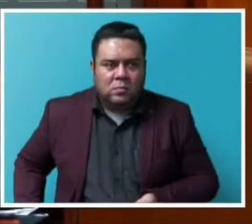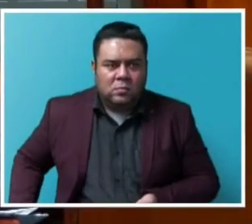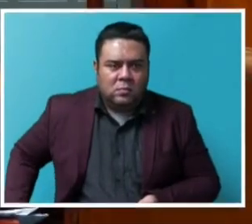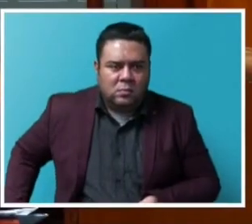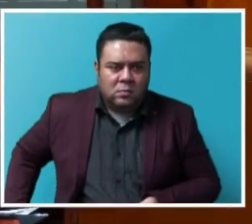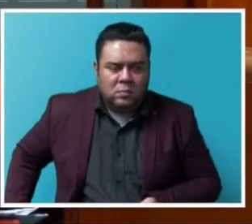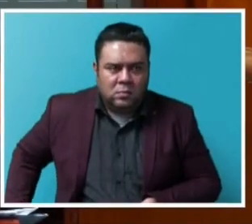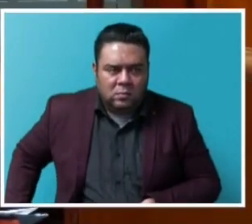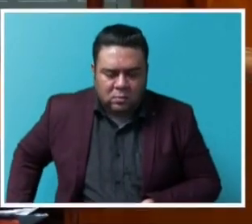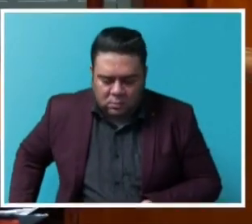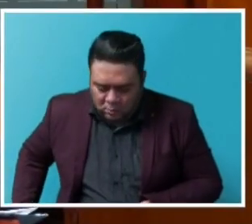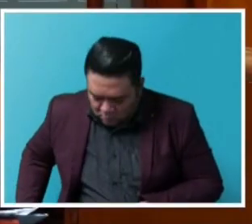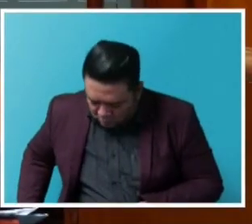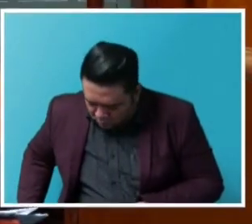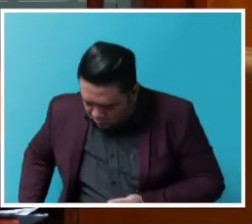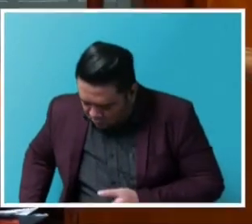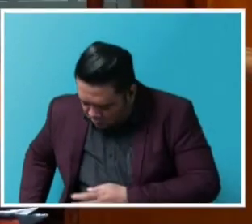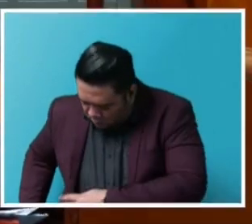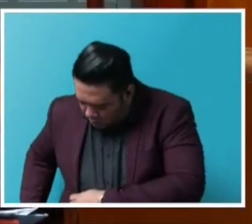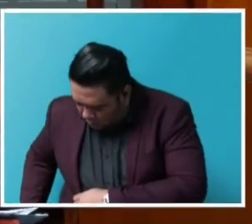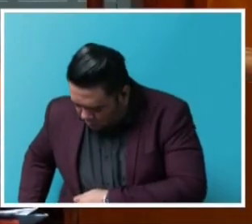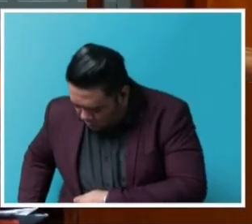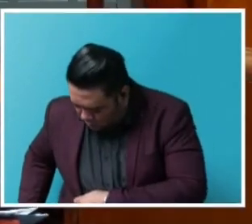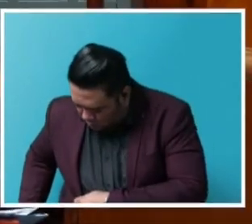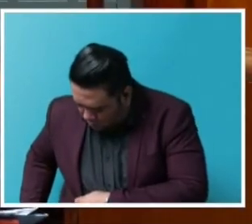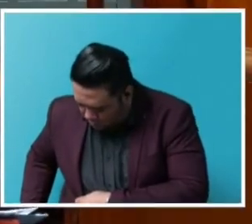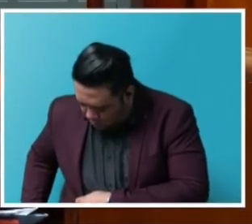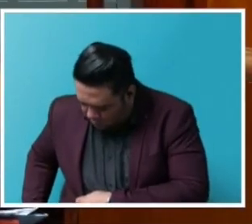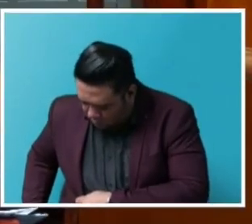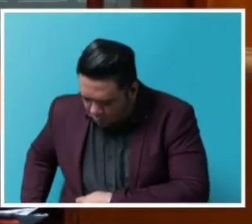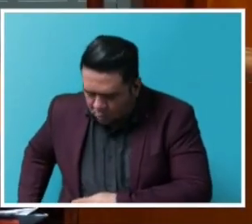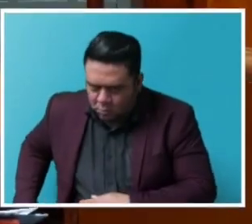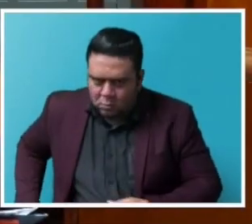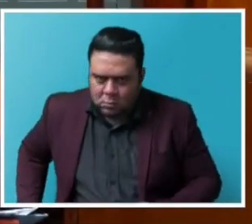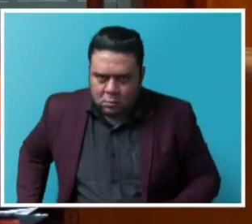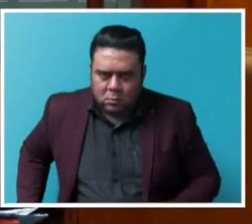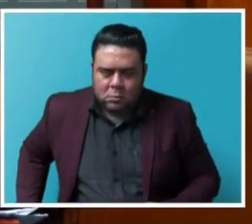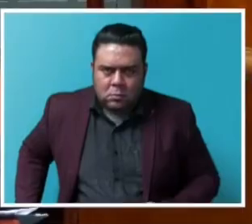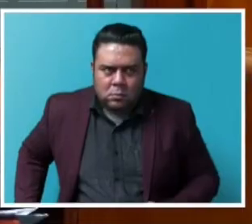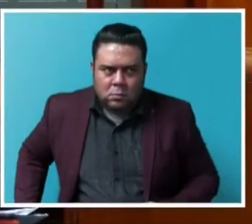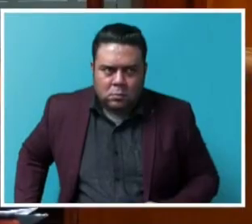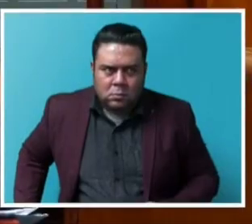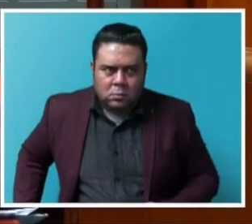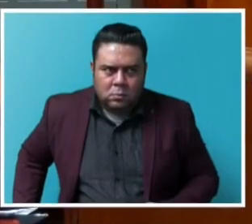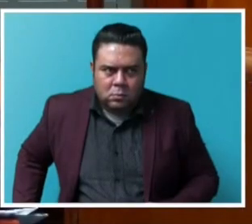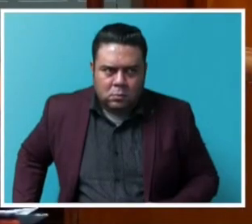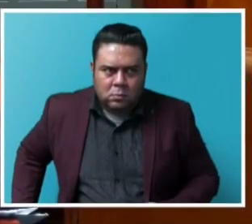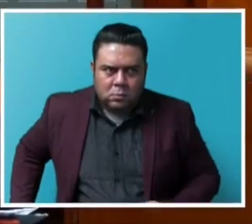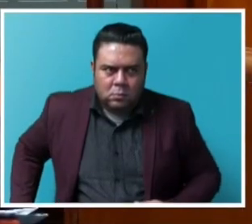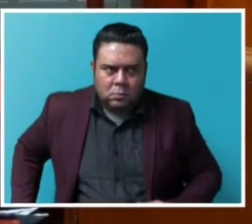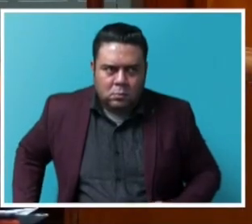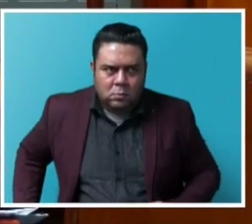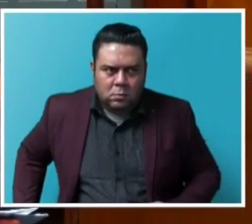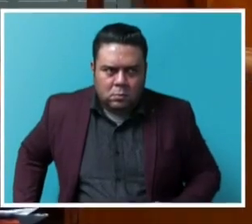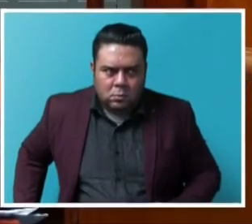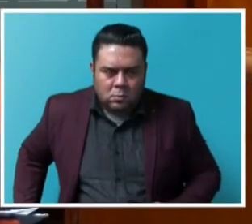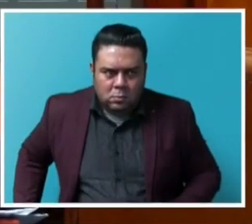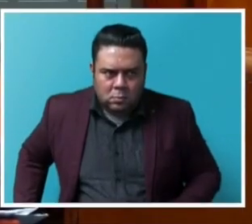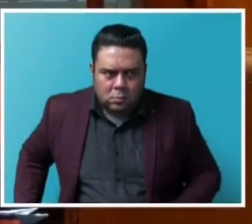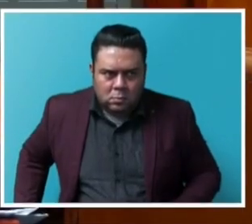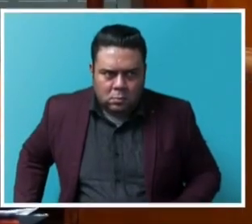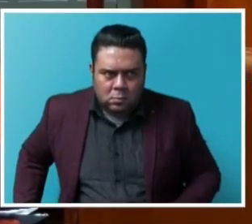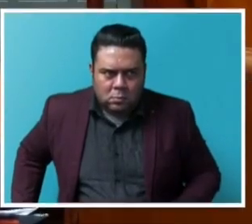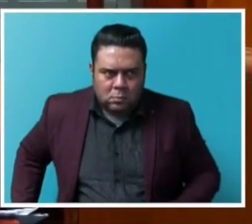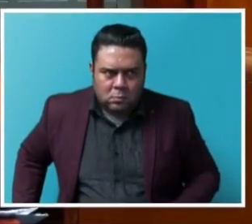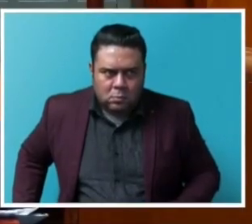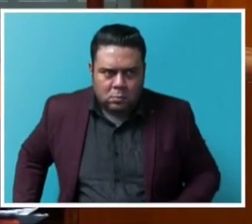of extravagance, resistance to accountability and reform. The cost of poor leadership,